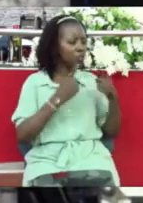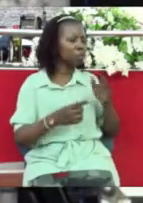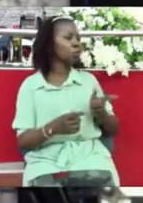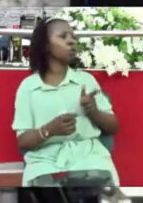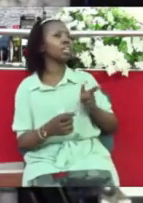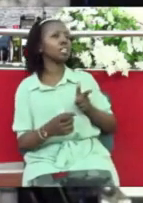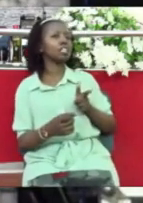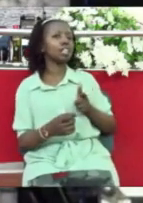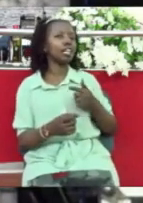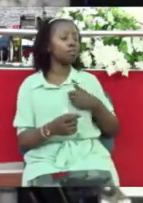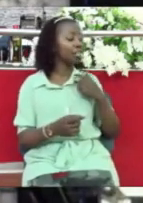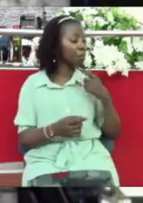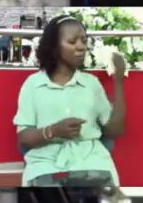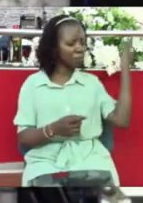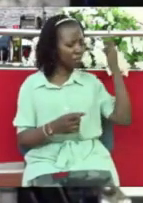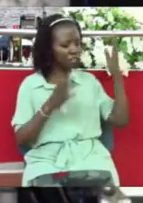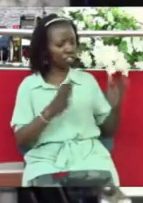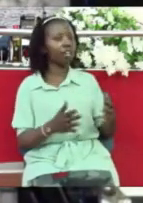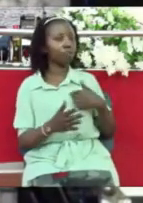I am a preacher. Mimi ni mhubiri.